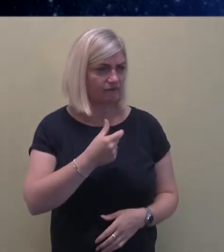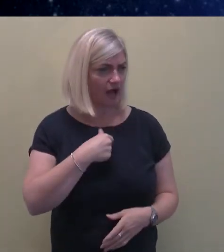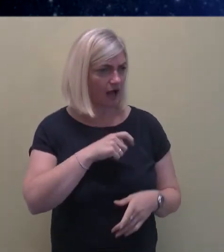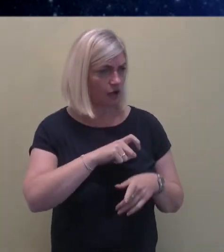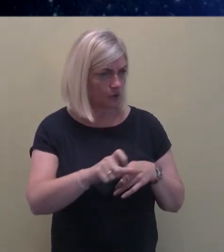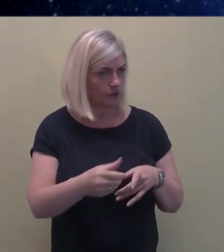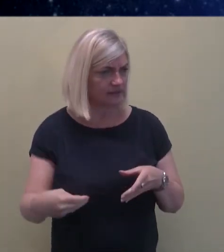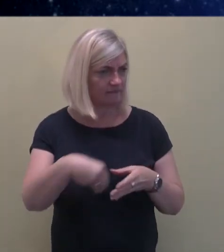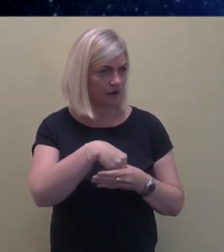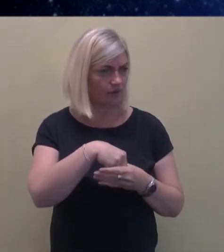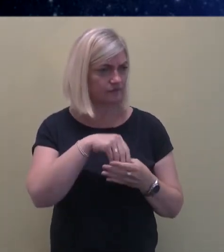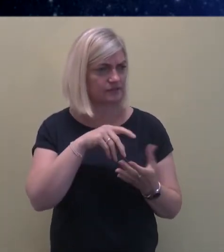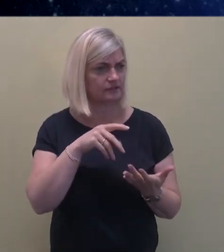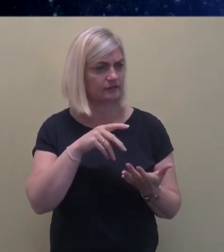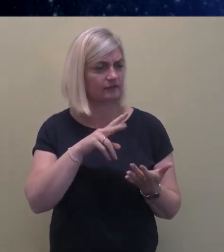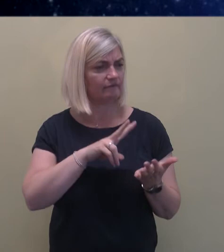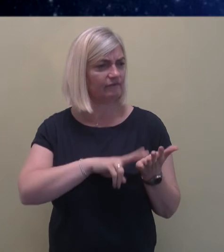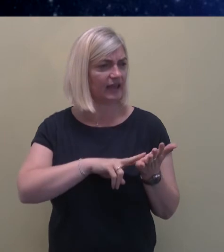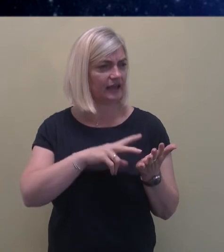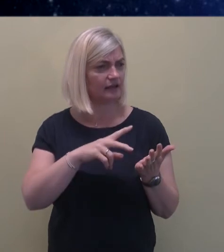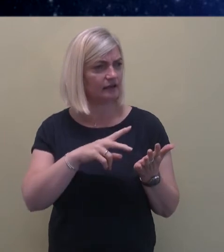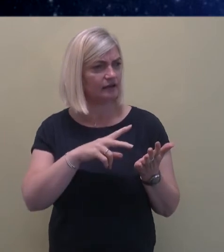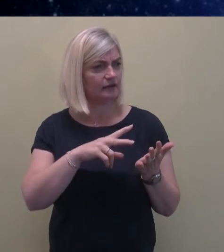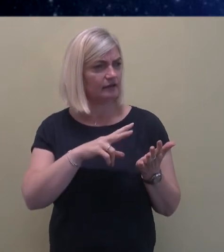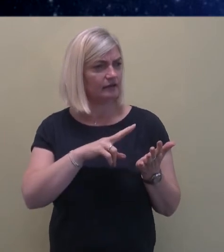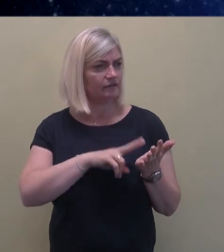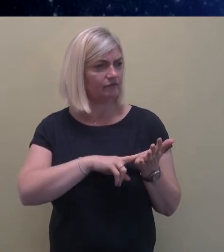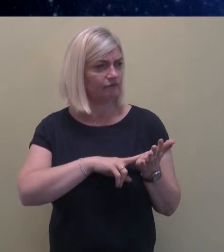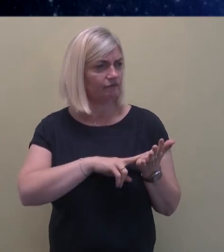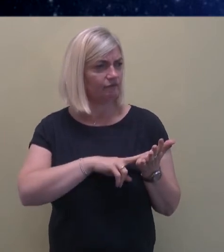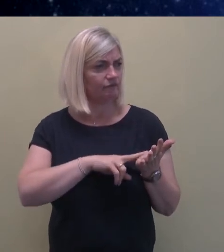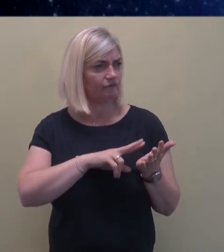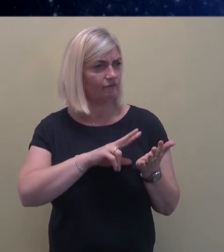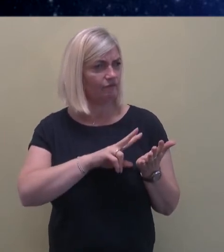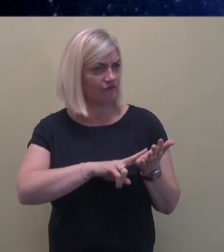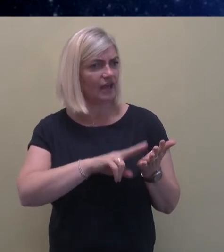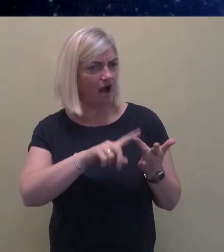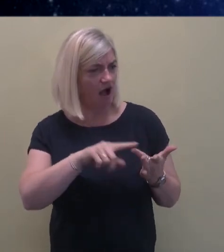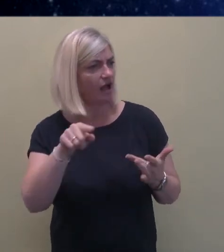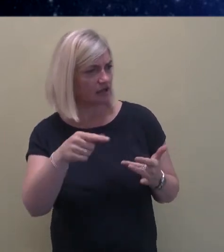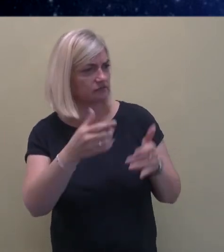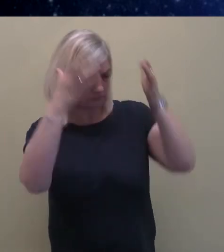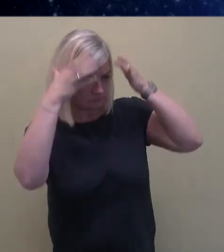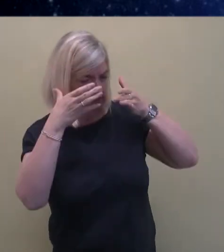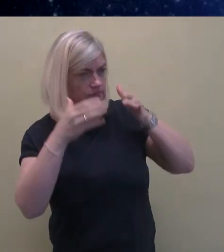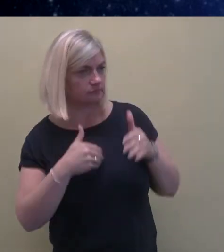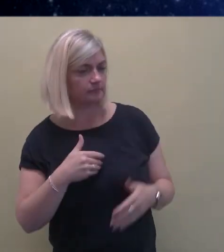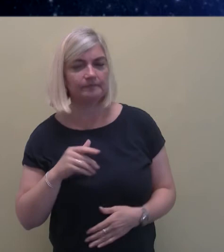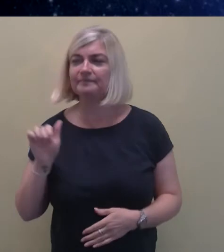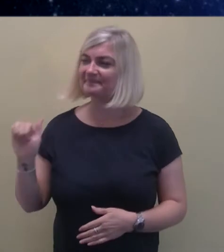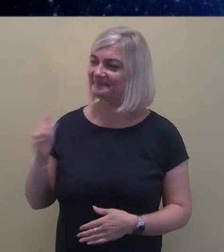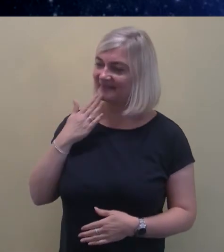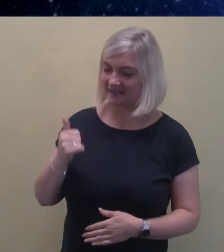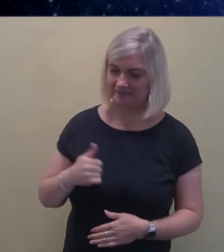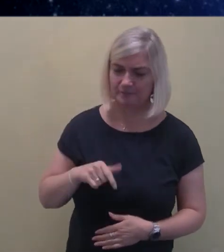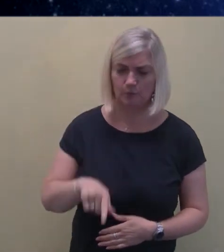aren't we? Because we got a number of courses that are going to be looking at VR emerging technologies. So it just